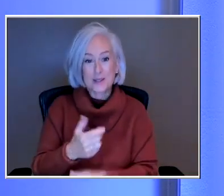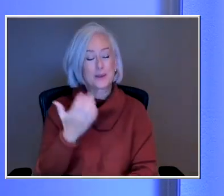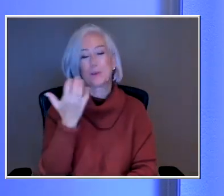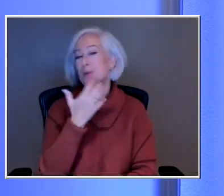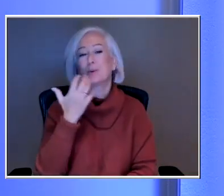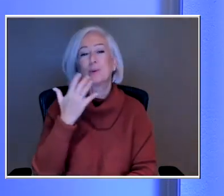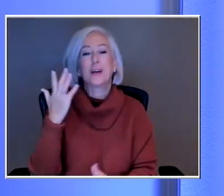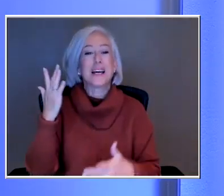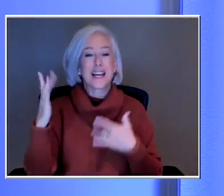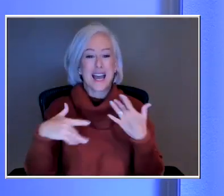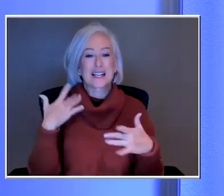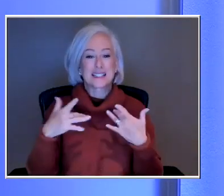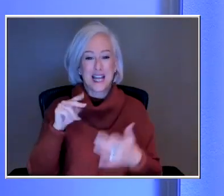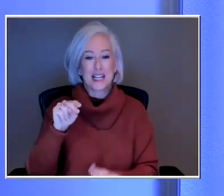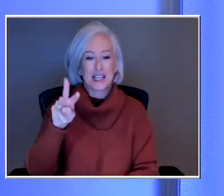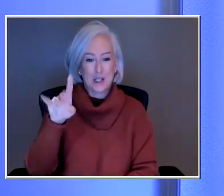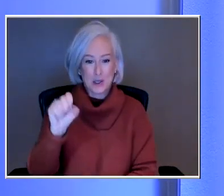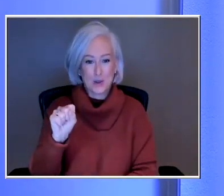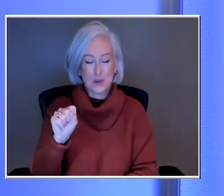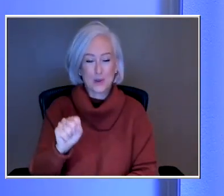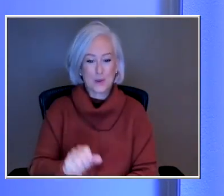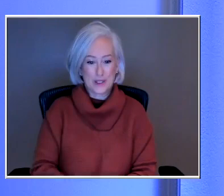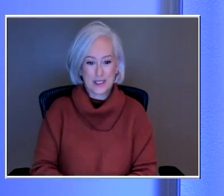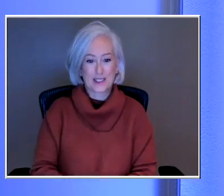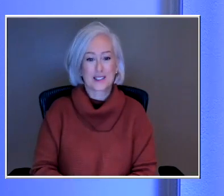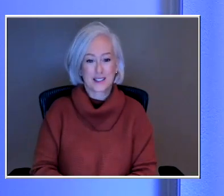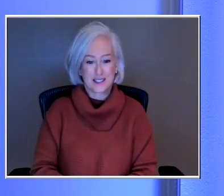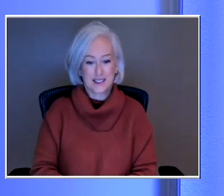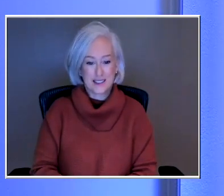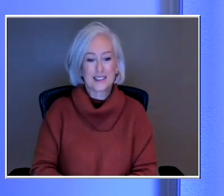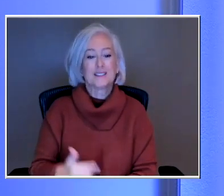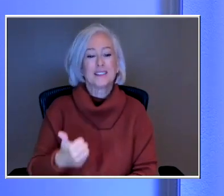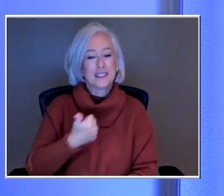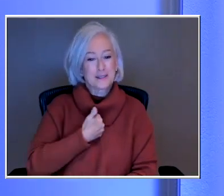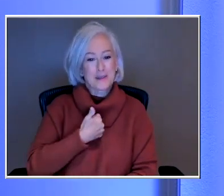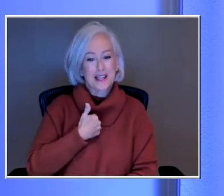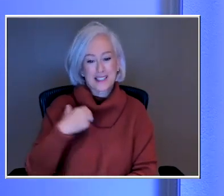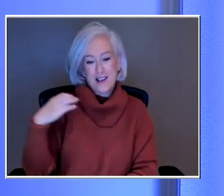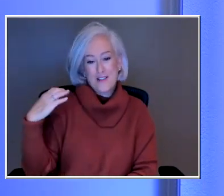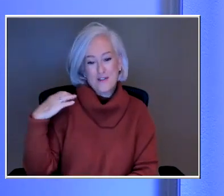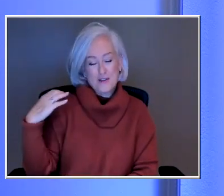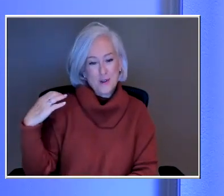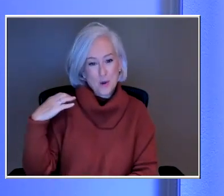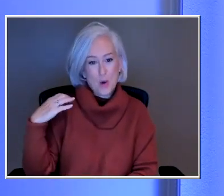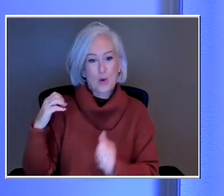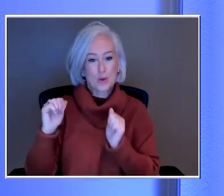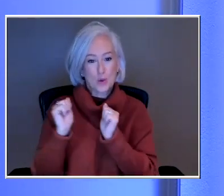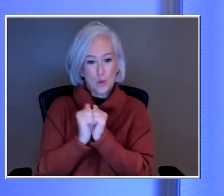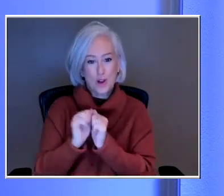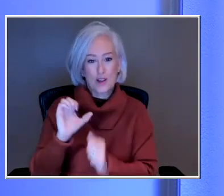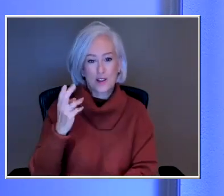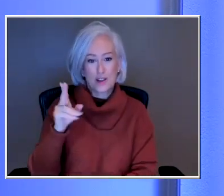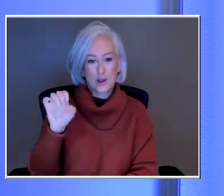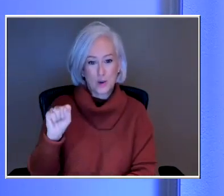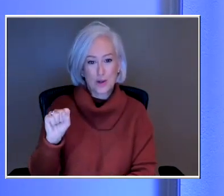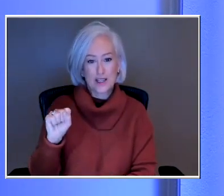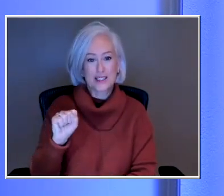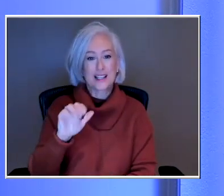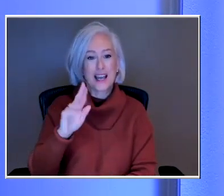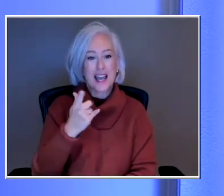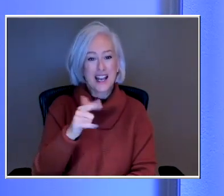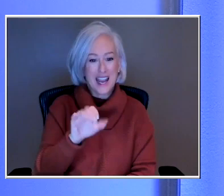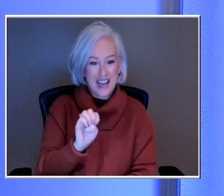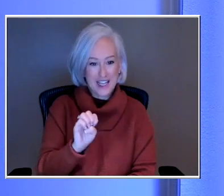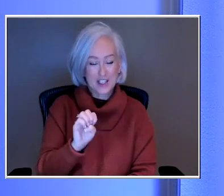know, I also was able to coach with Chris and Angie Long at one point during